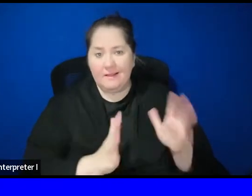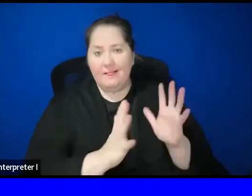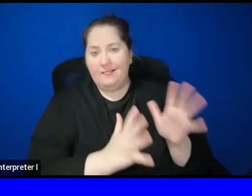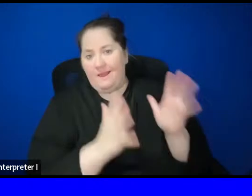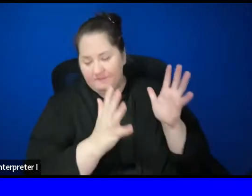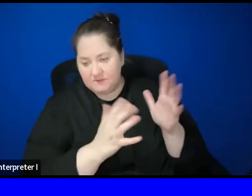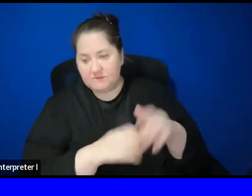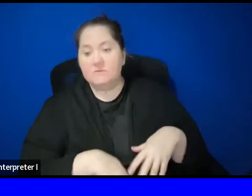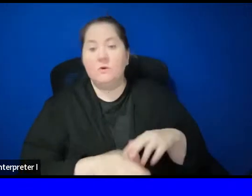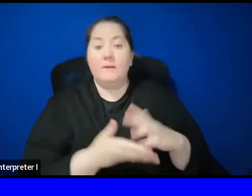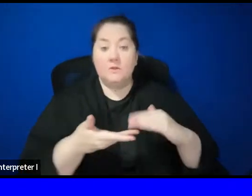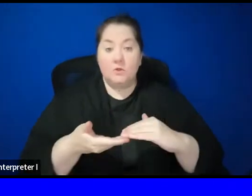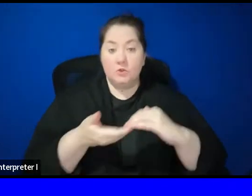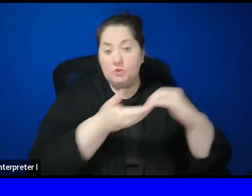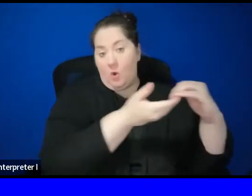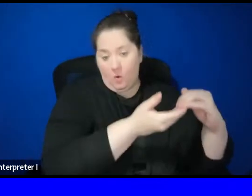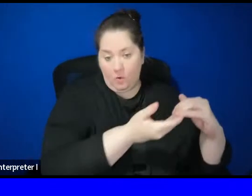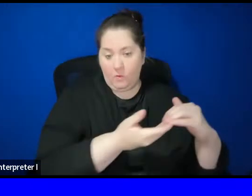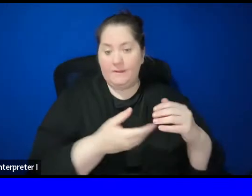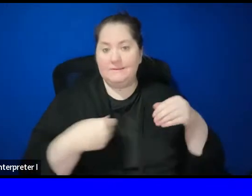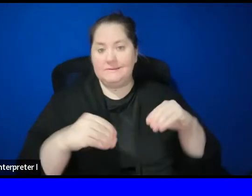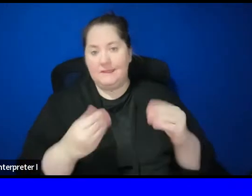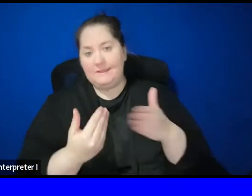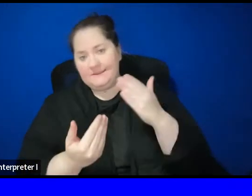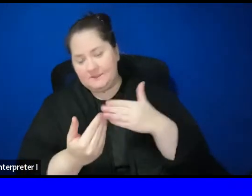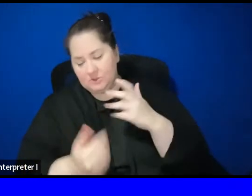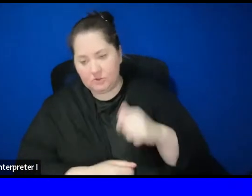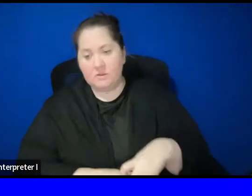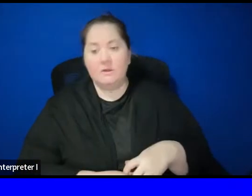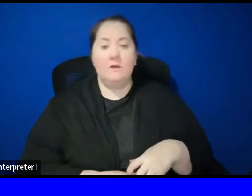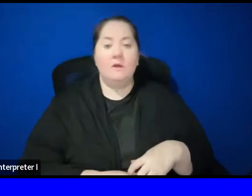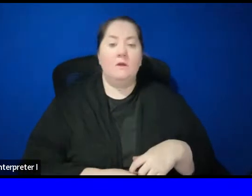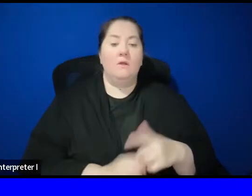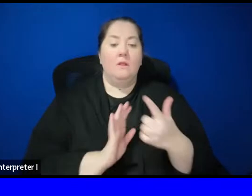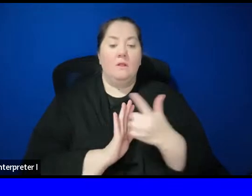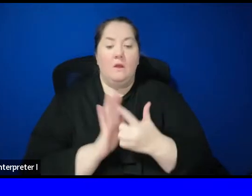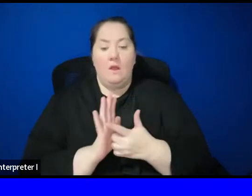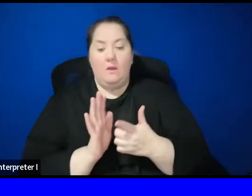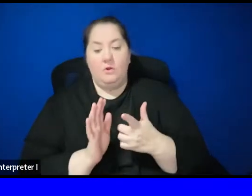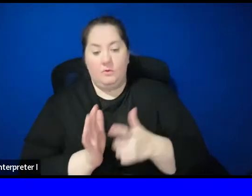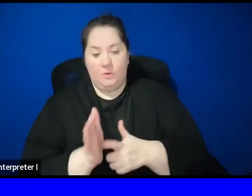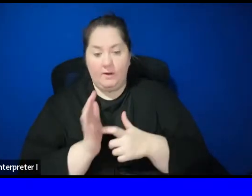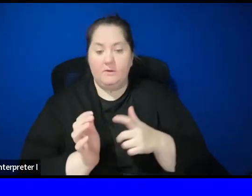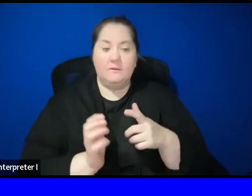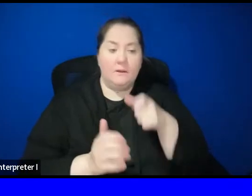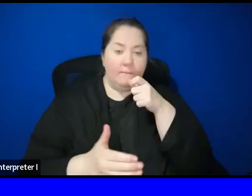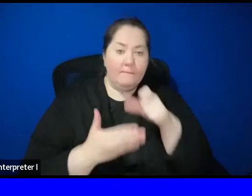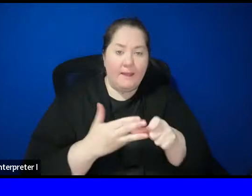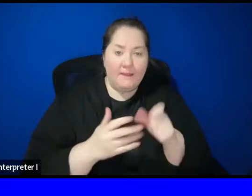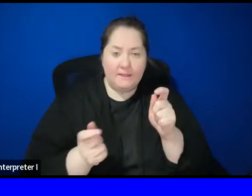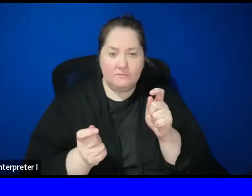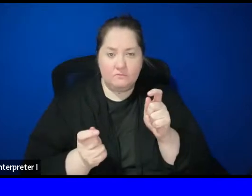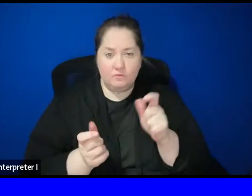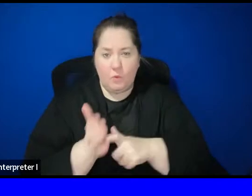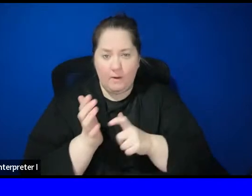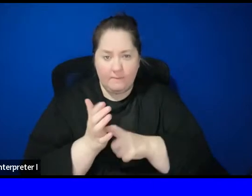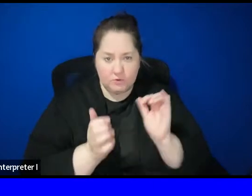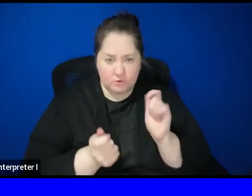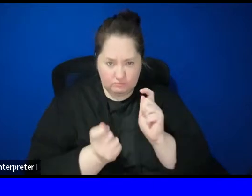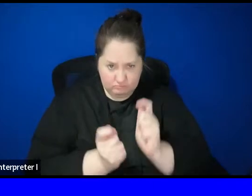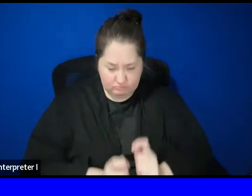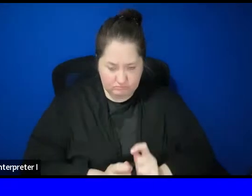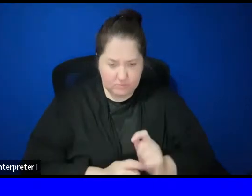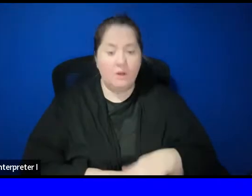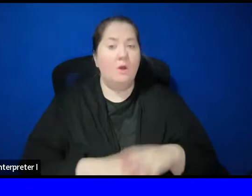these vehicles towed away and more easily sell this property. The legislation also adjusts mailing requirements related to notification. The committee print makes